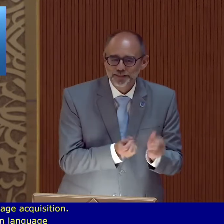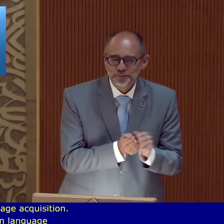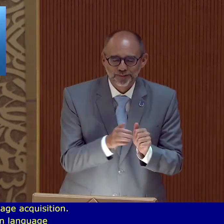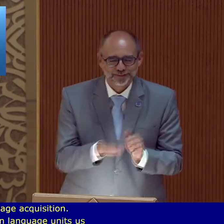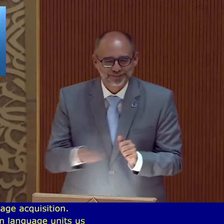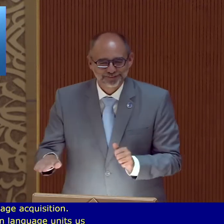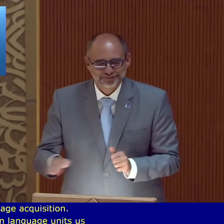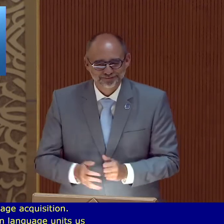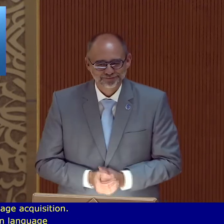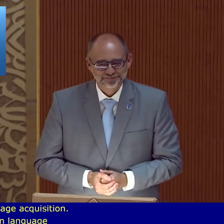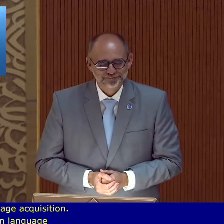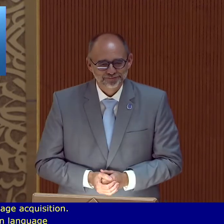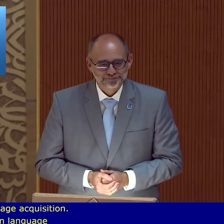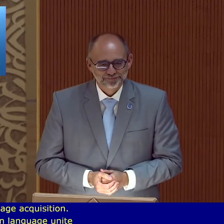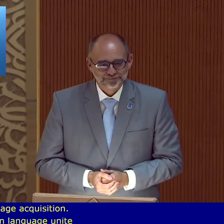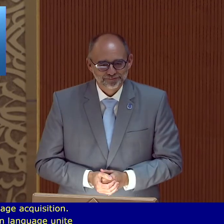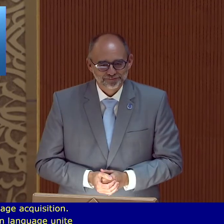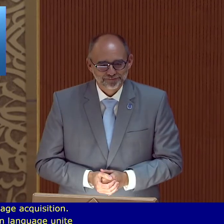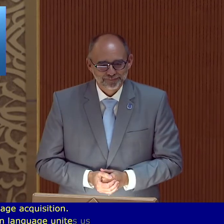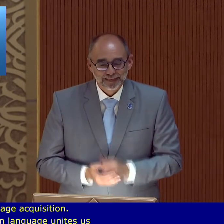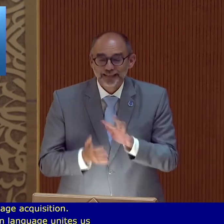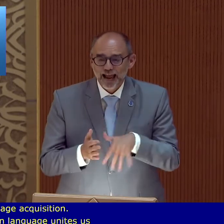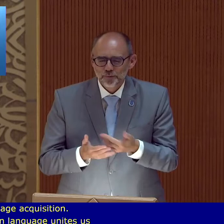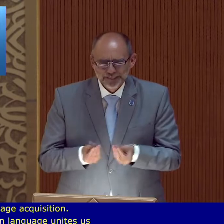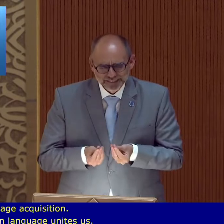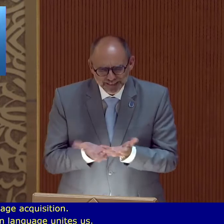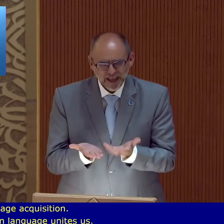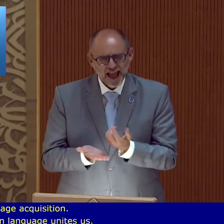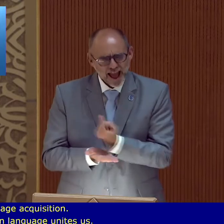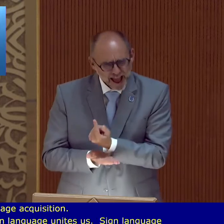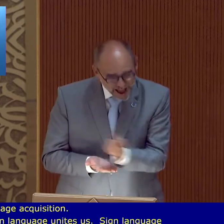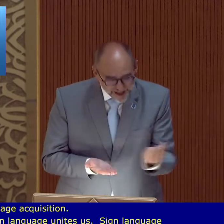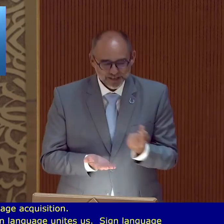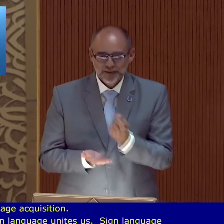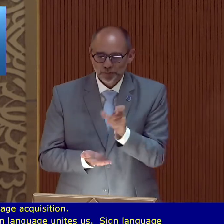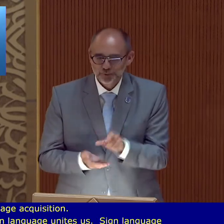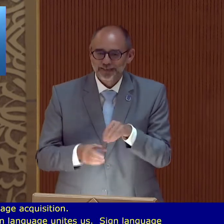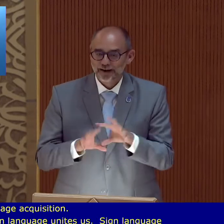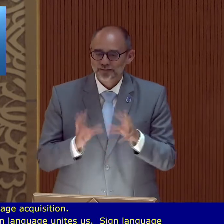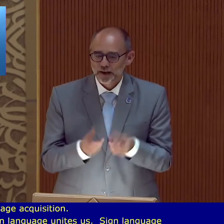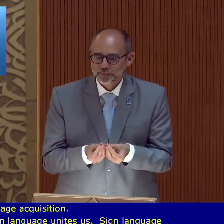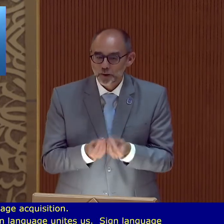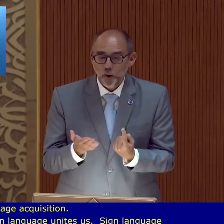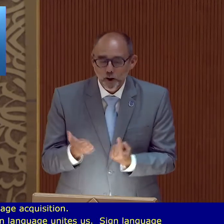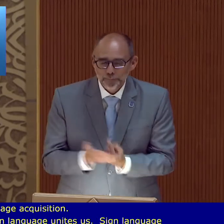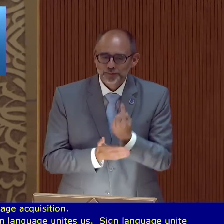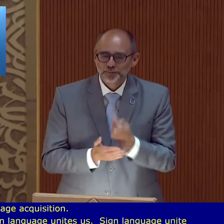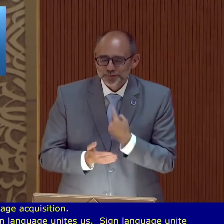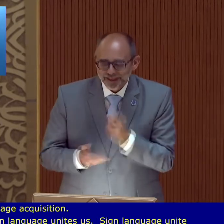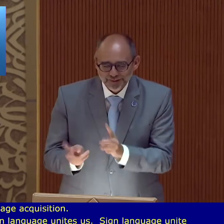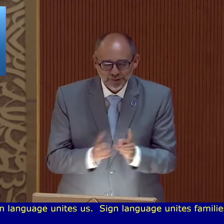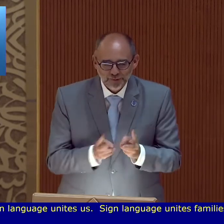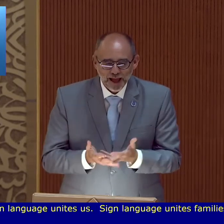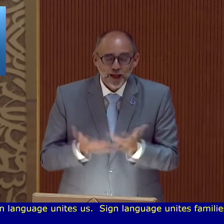Sign language unites families with deaf children. Sign languages give every person in a family